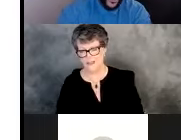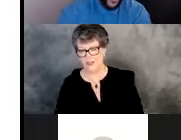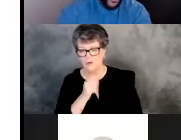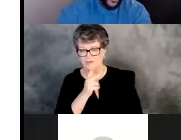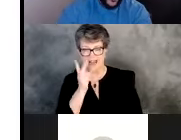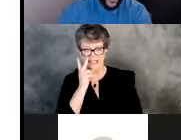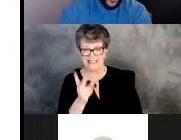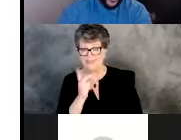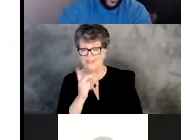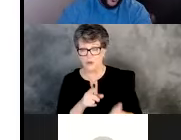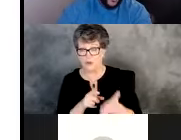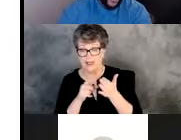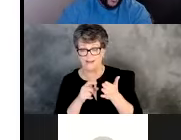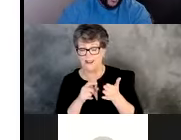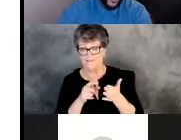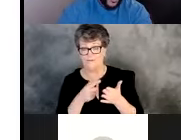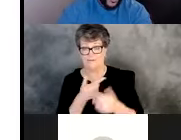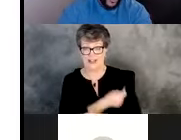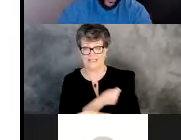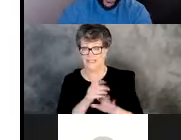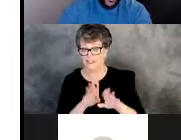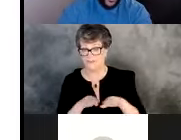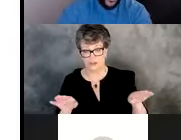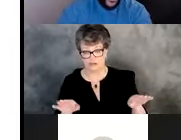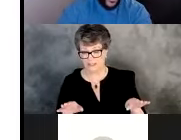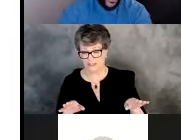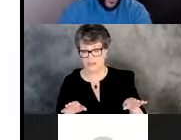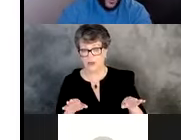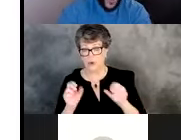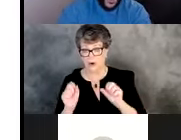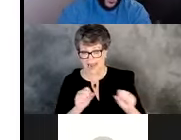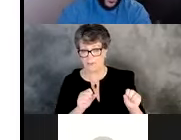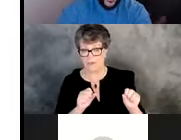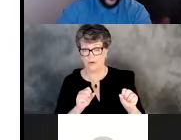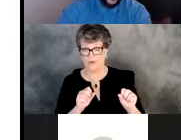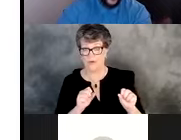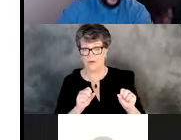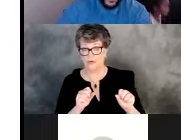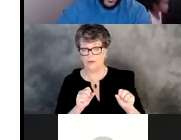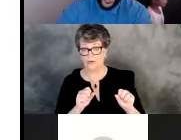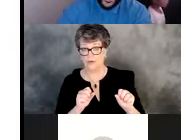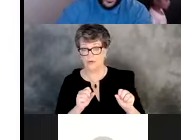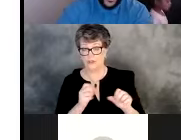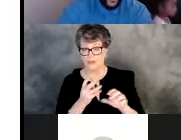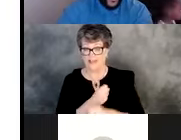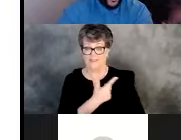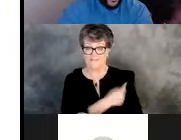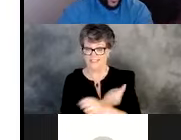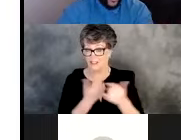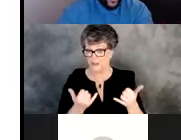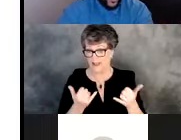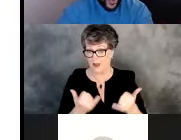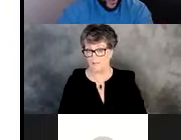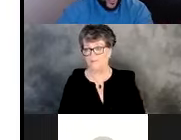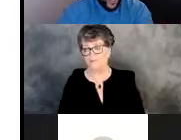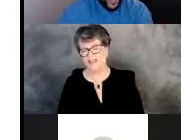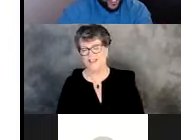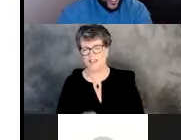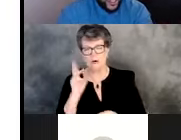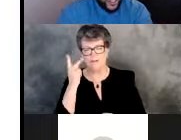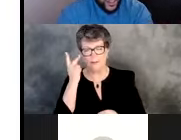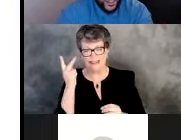not a mandate for vaccination for children who are able to get the vaccine now. So I think that's more of a political